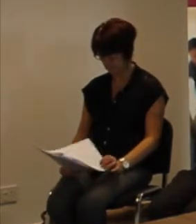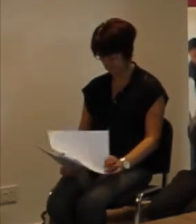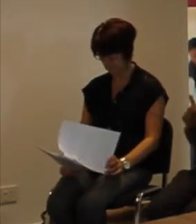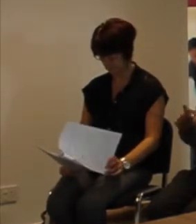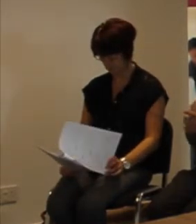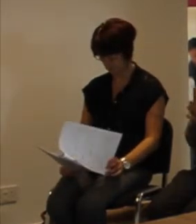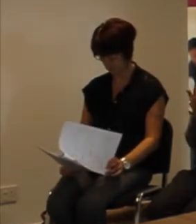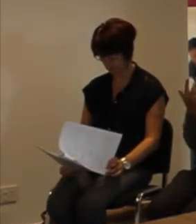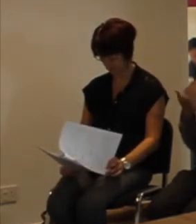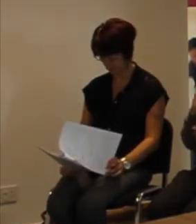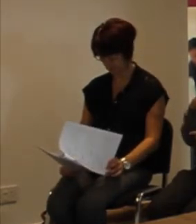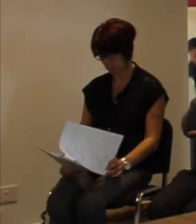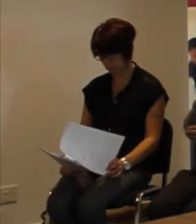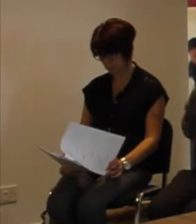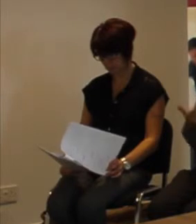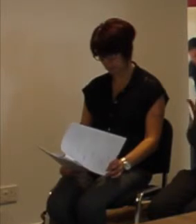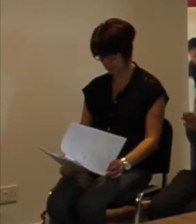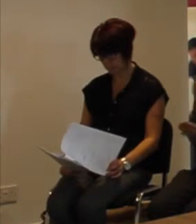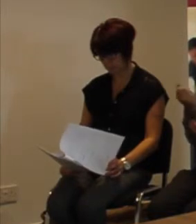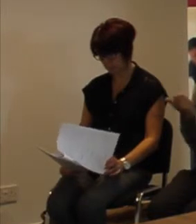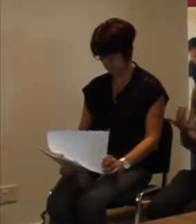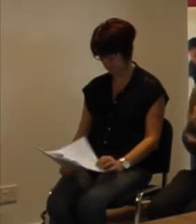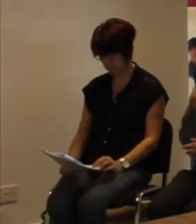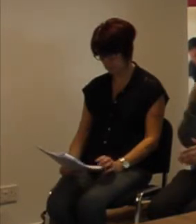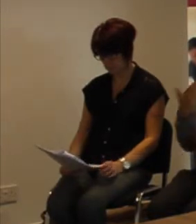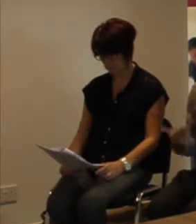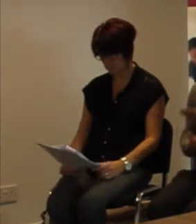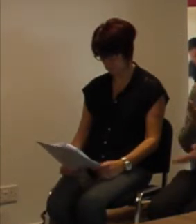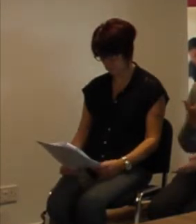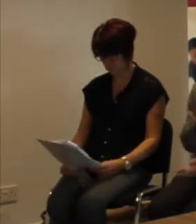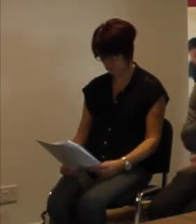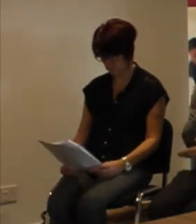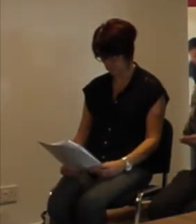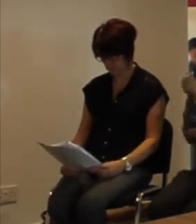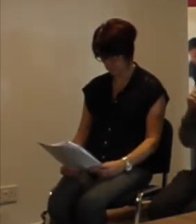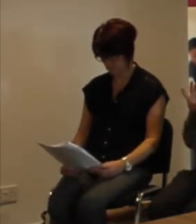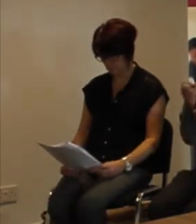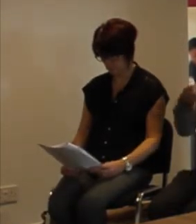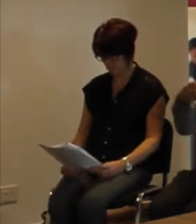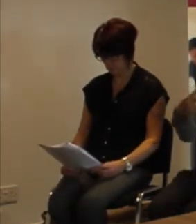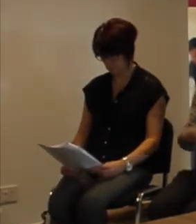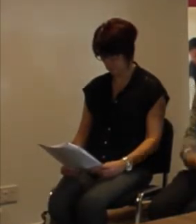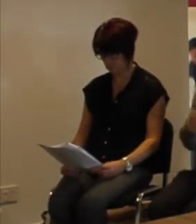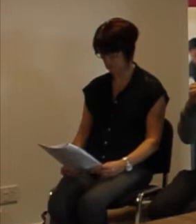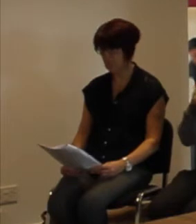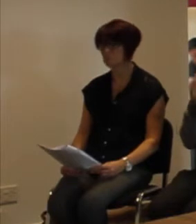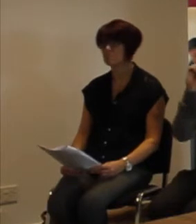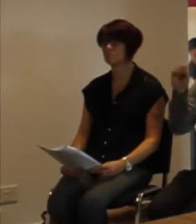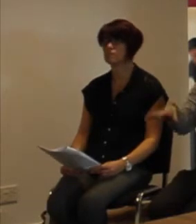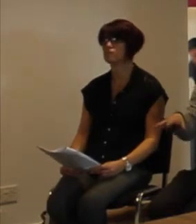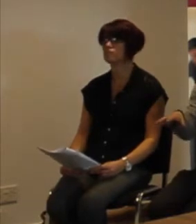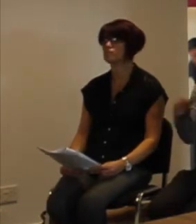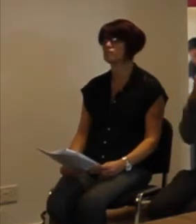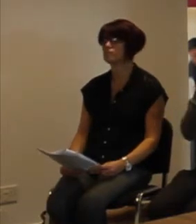and we're going to run through some now. There will be ones that are not on this list. This is not an exclusive list. It's the main